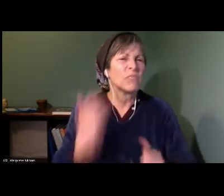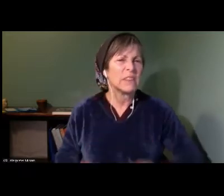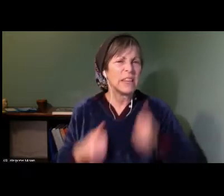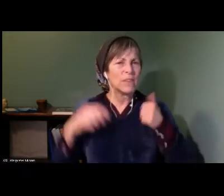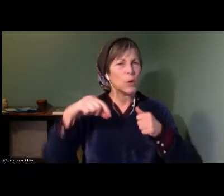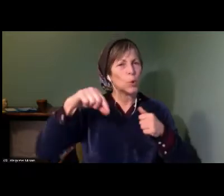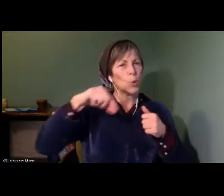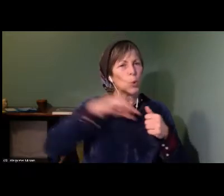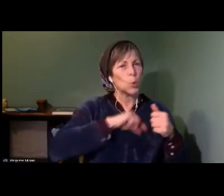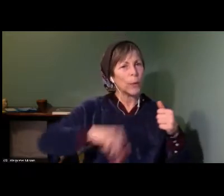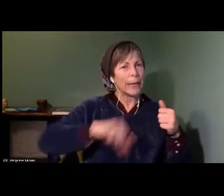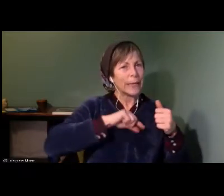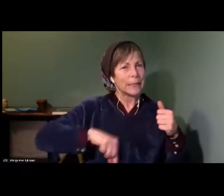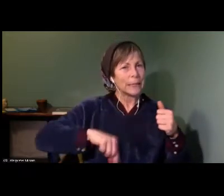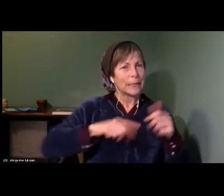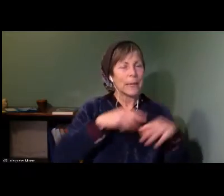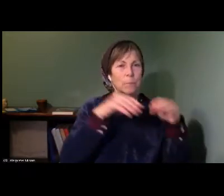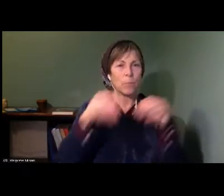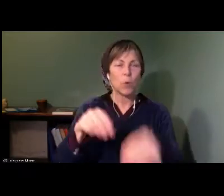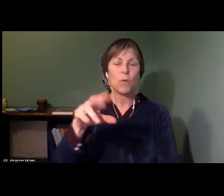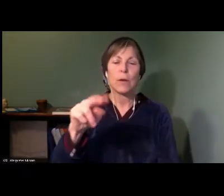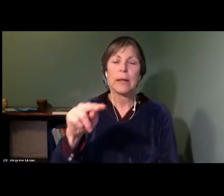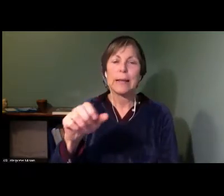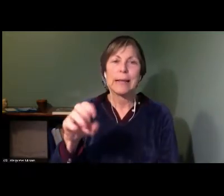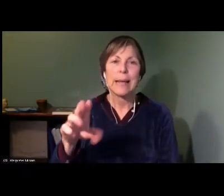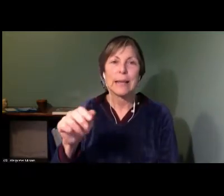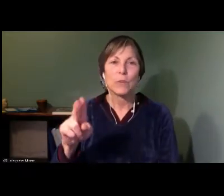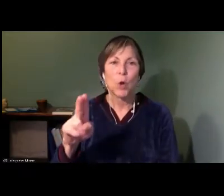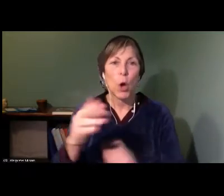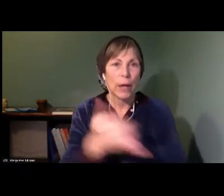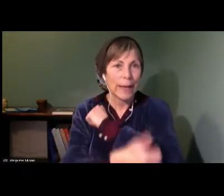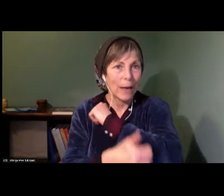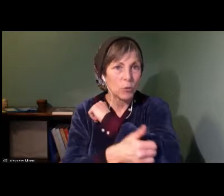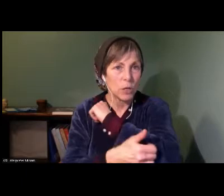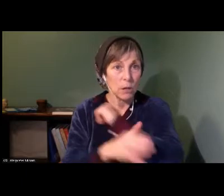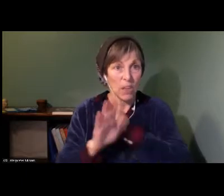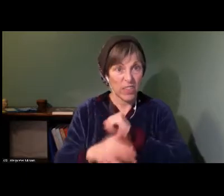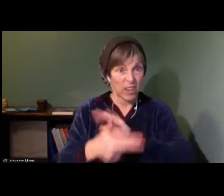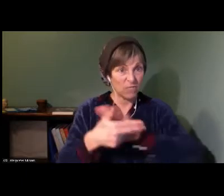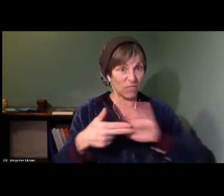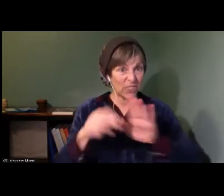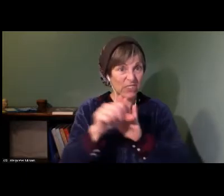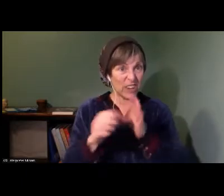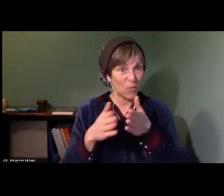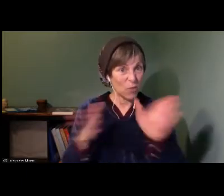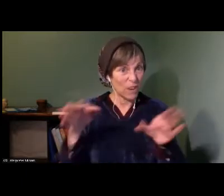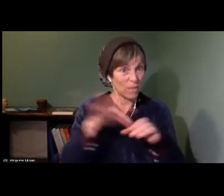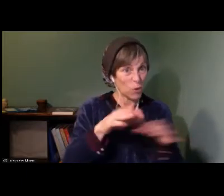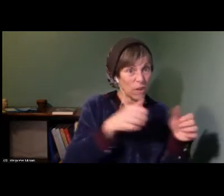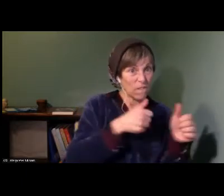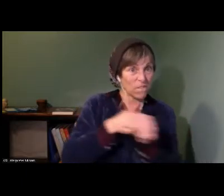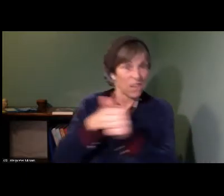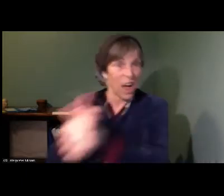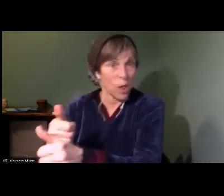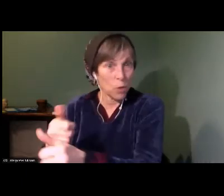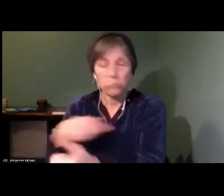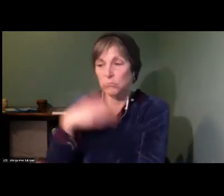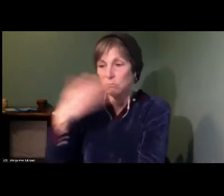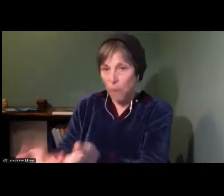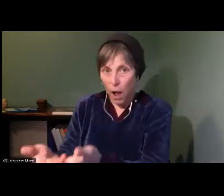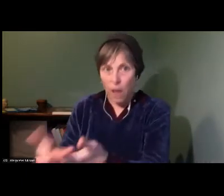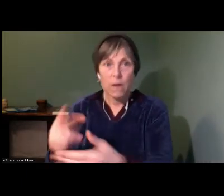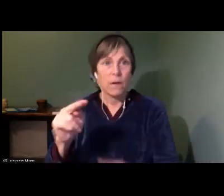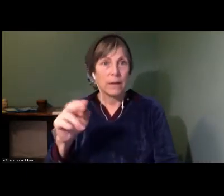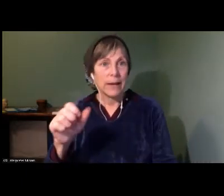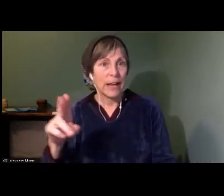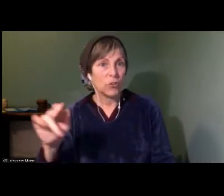Nassau County um does that municipal voter designation follow them to Nassau County and Nassau County knows at that point this person should not